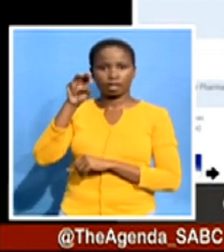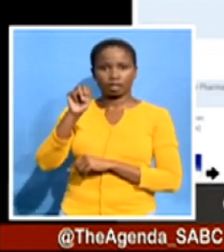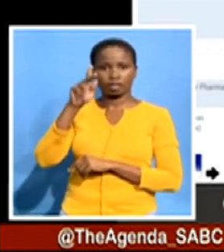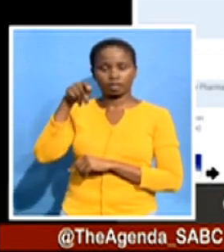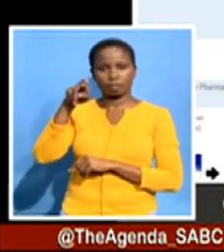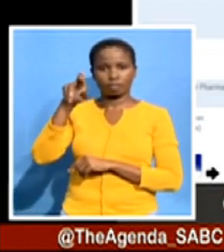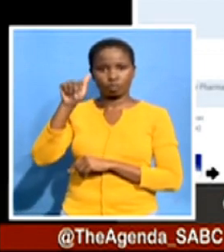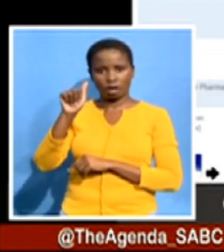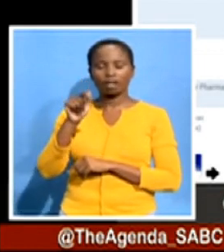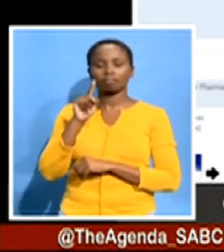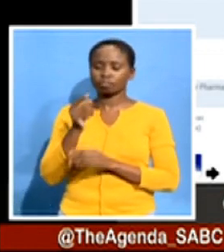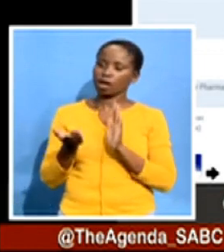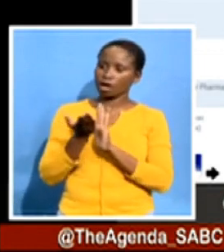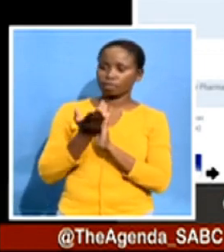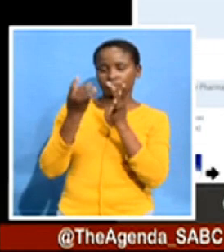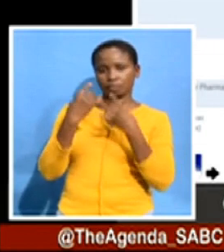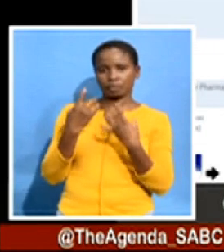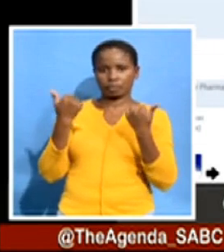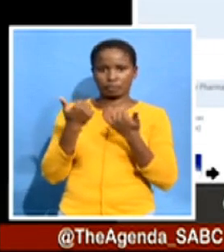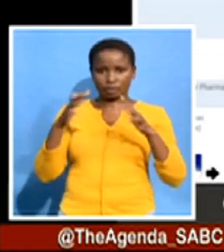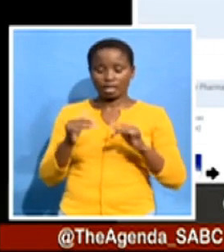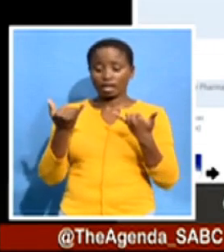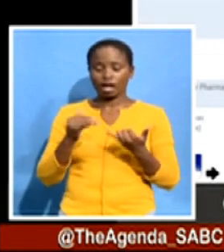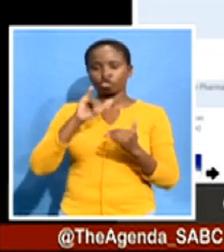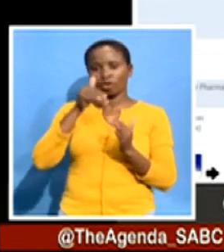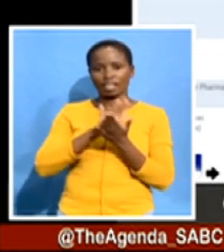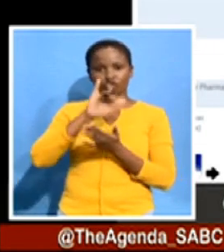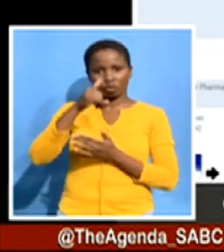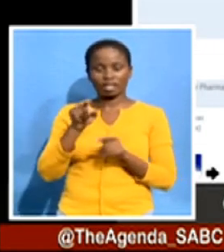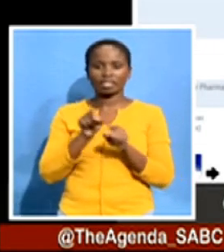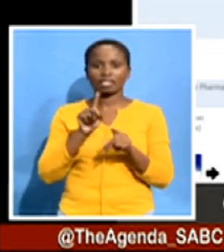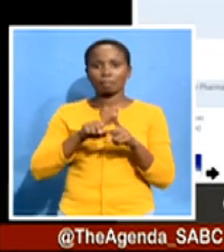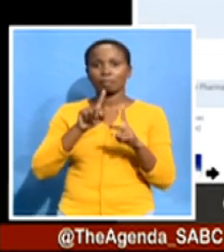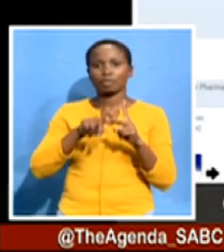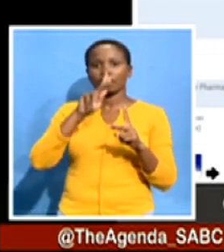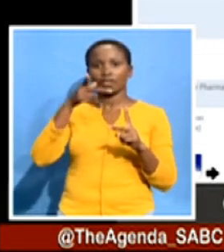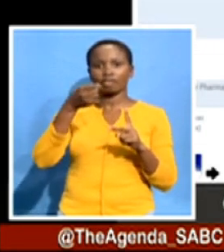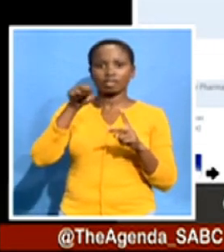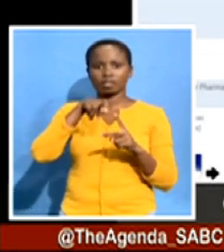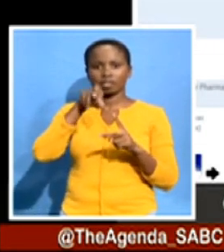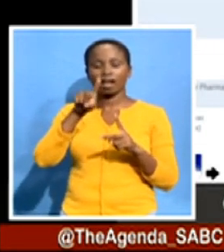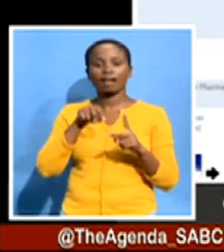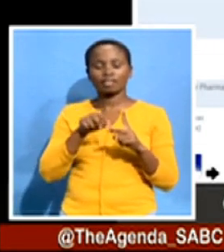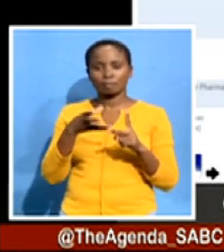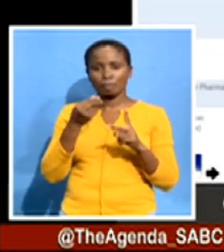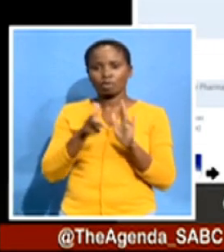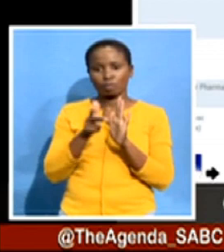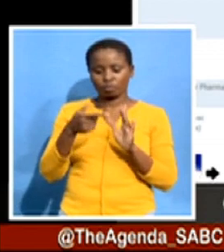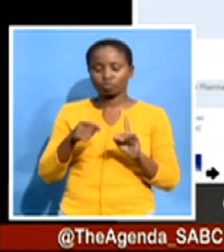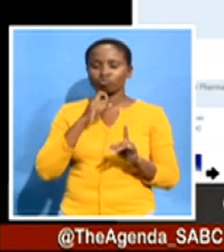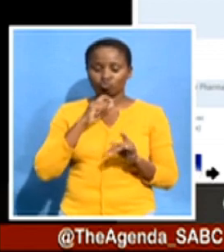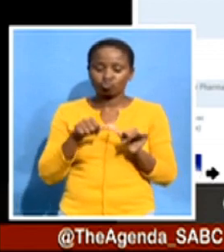Currently, Johnson & Johnson and Pfizer has got SAPRA approval for use in this country, and Sputnik and